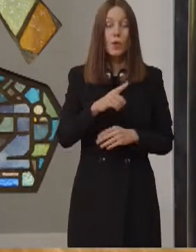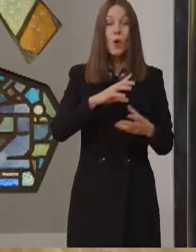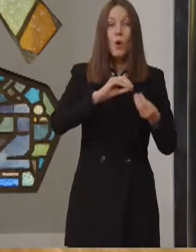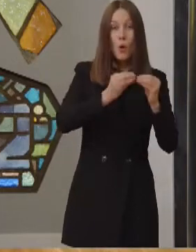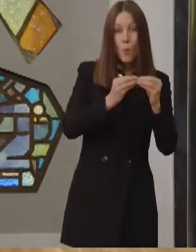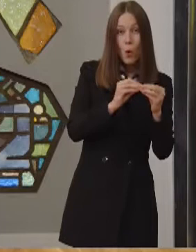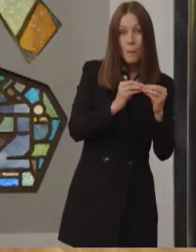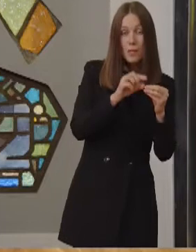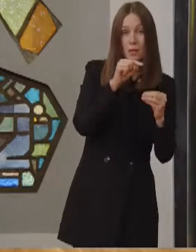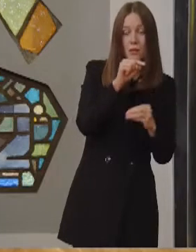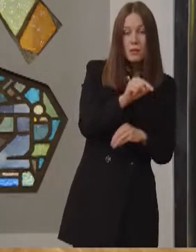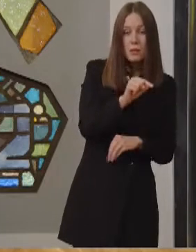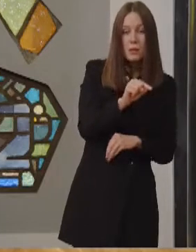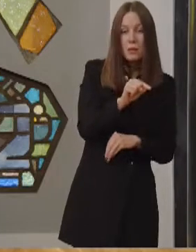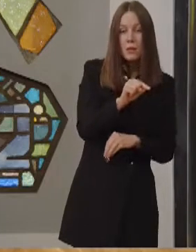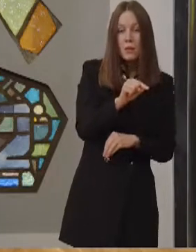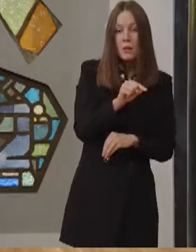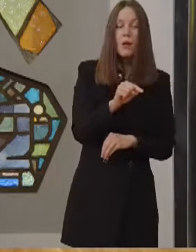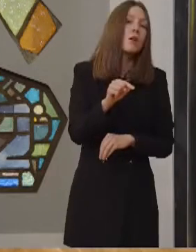better.